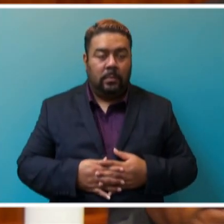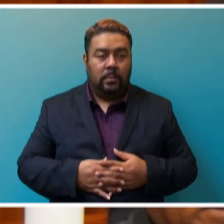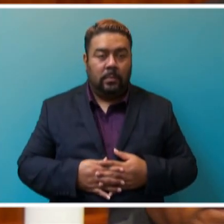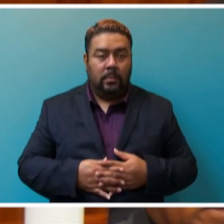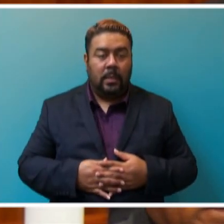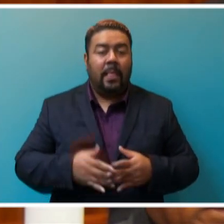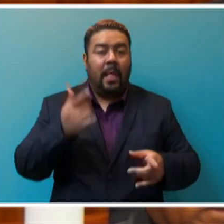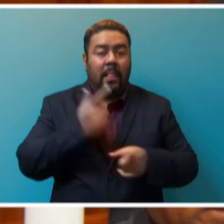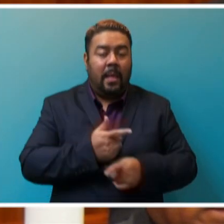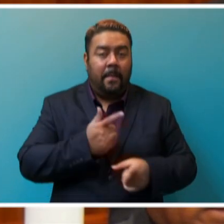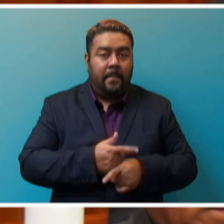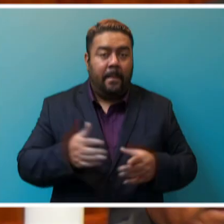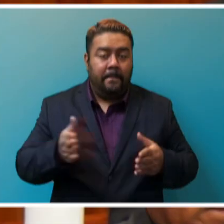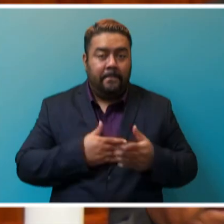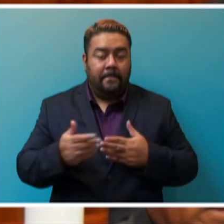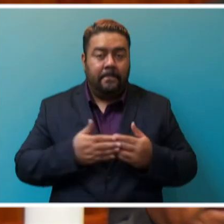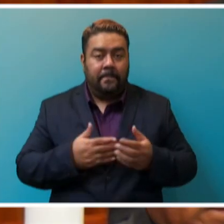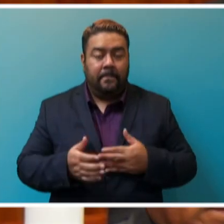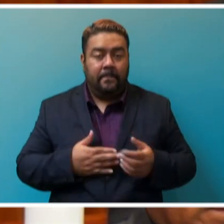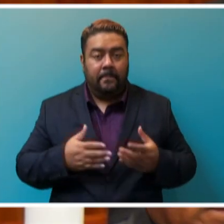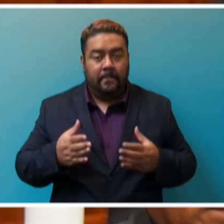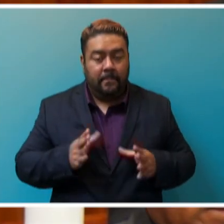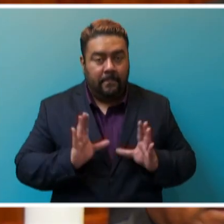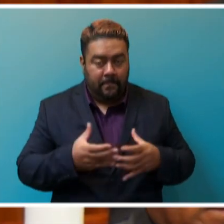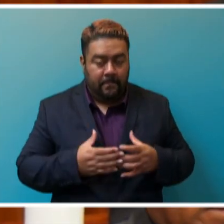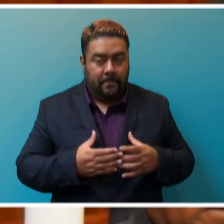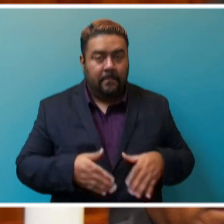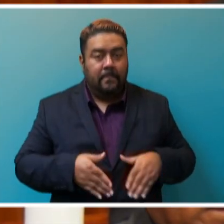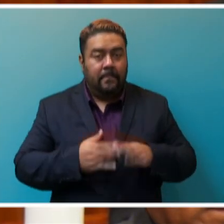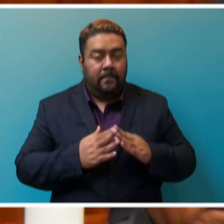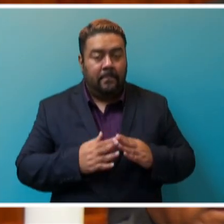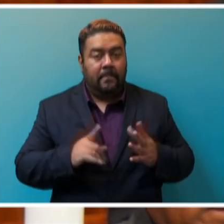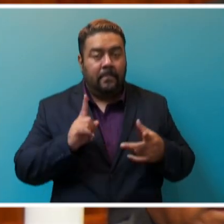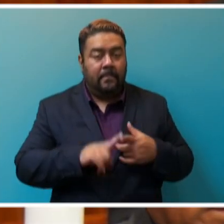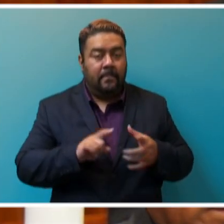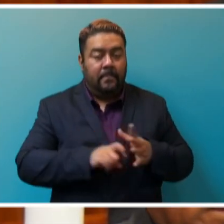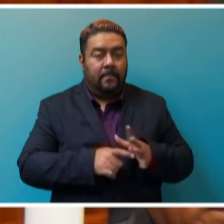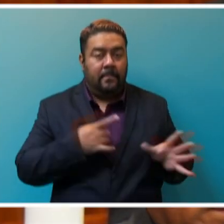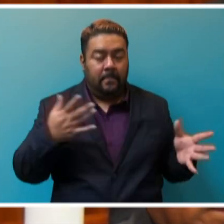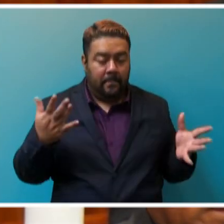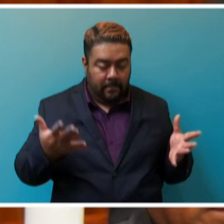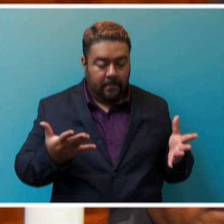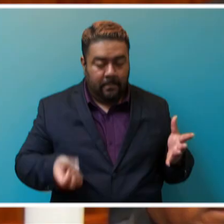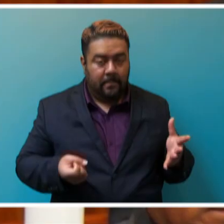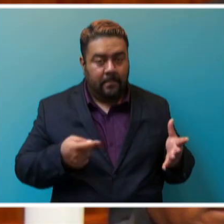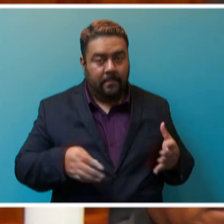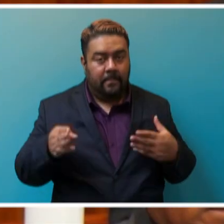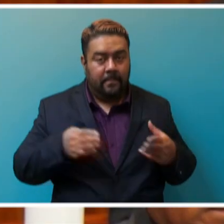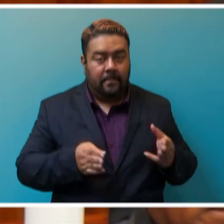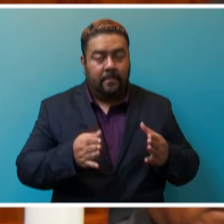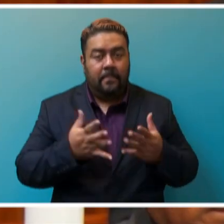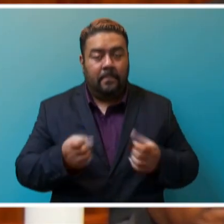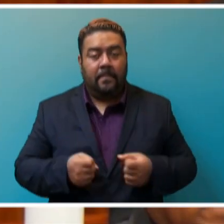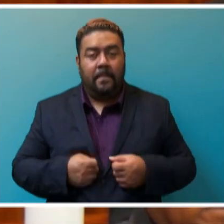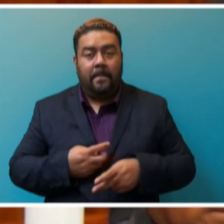Labour Management Consultation and Cooperation Committees established under the ERA as a mechanism to drive productivity